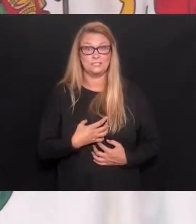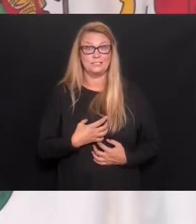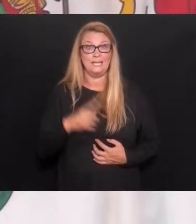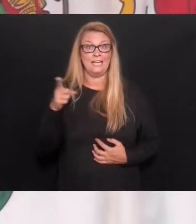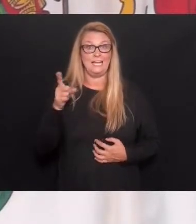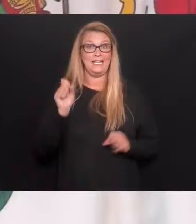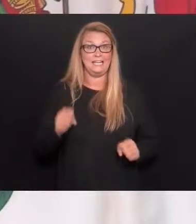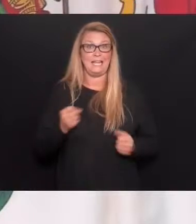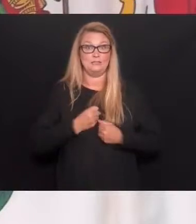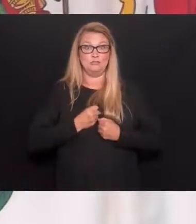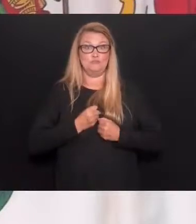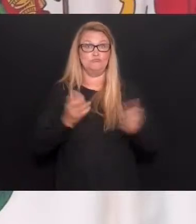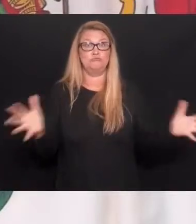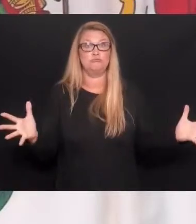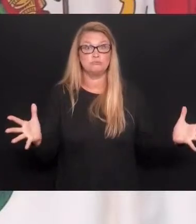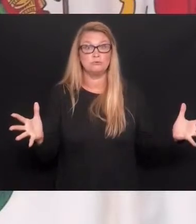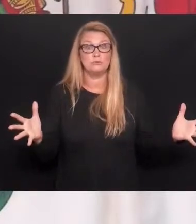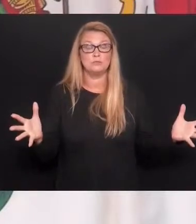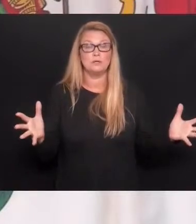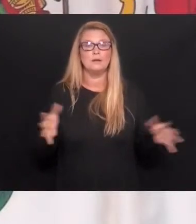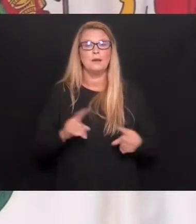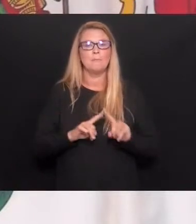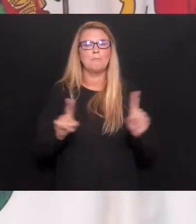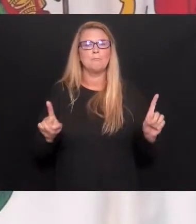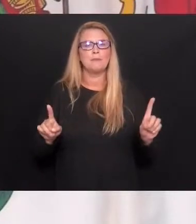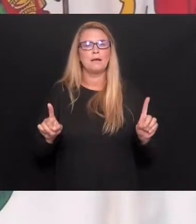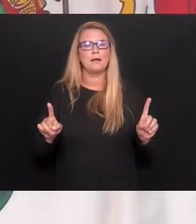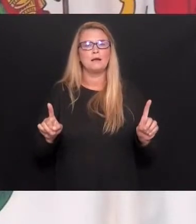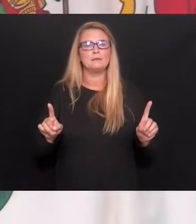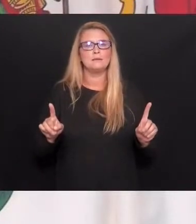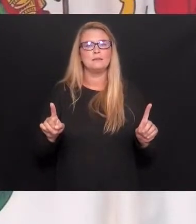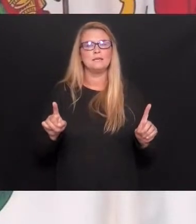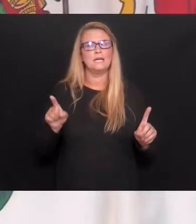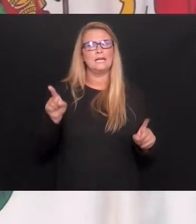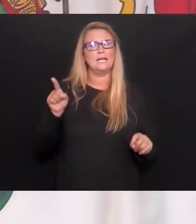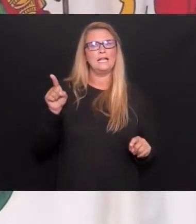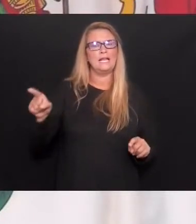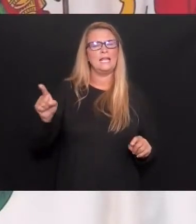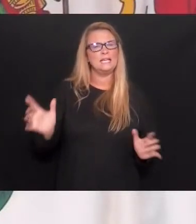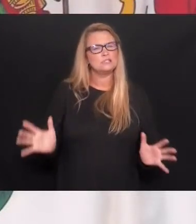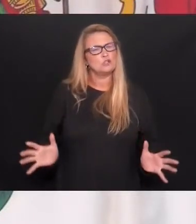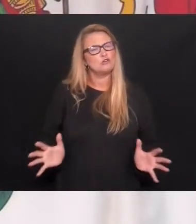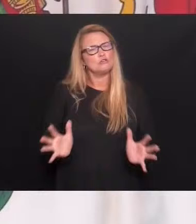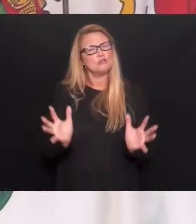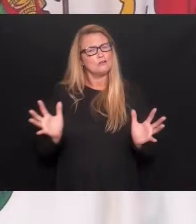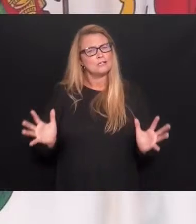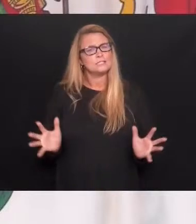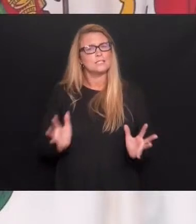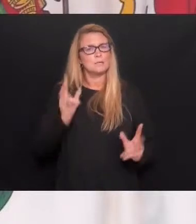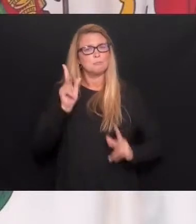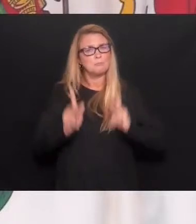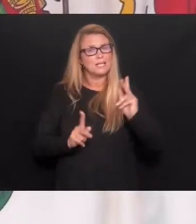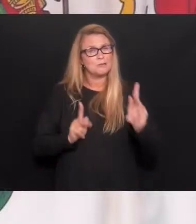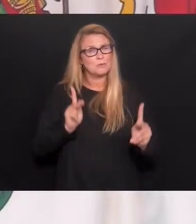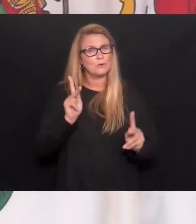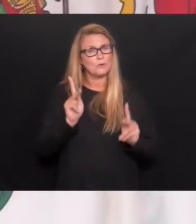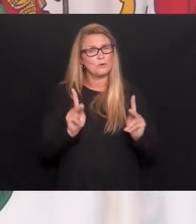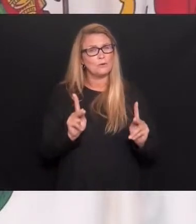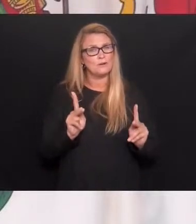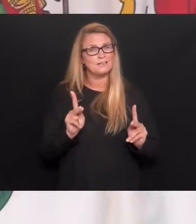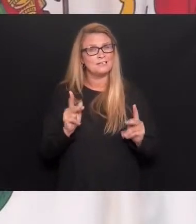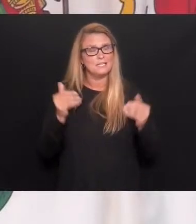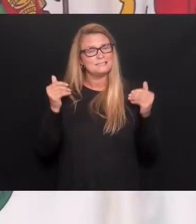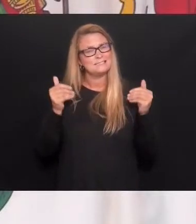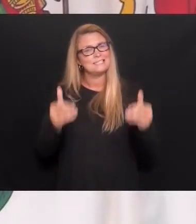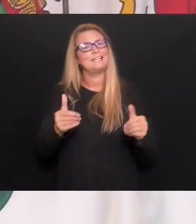loose. But in all of that, he is urging people beyond good sense to